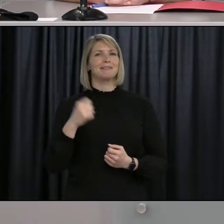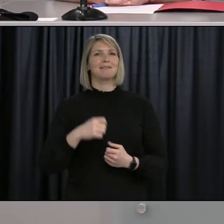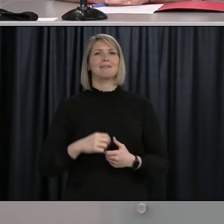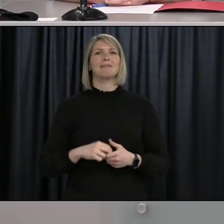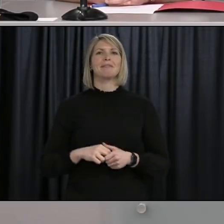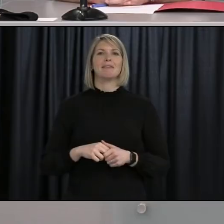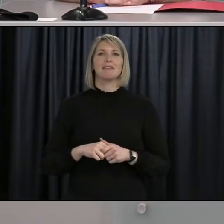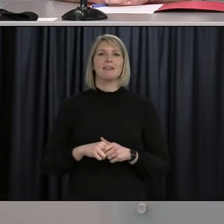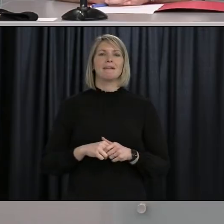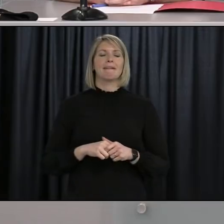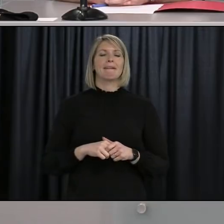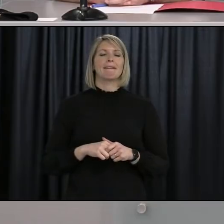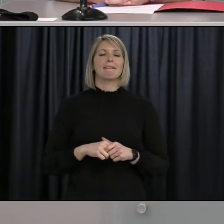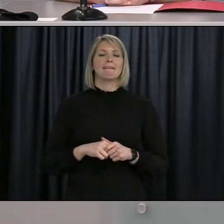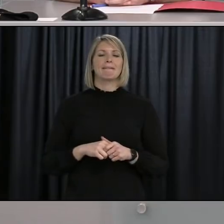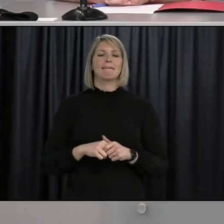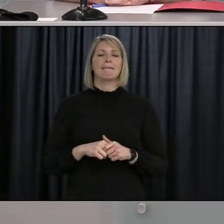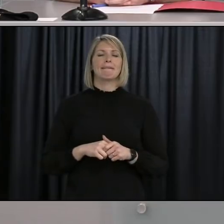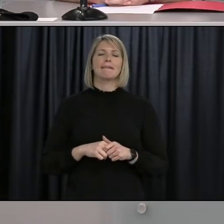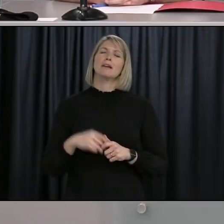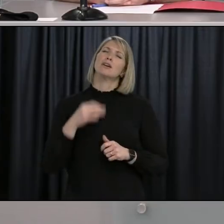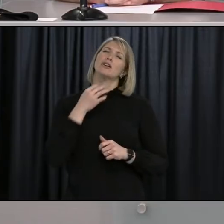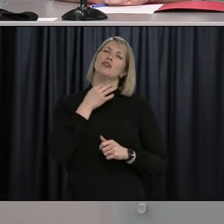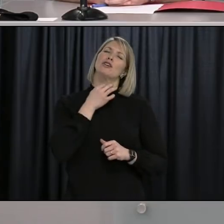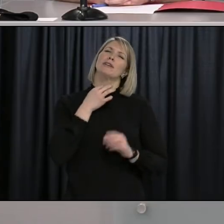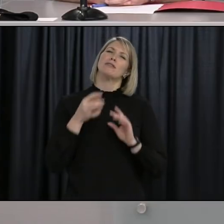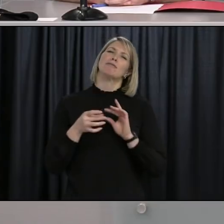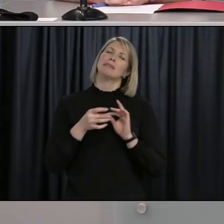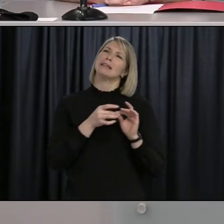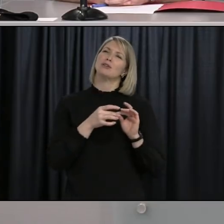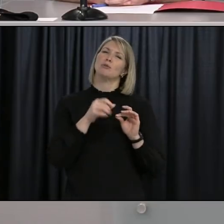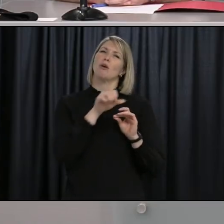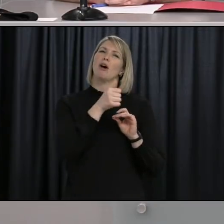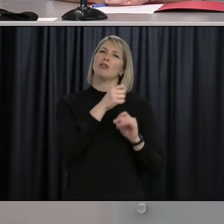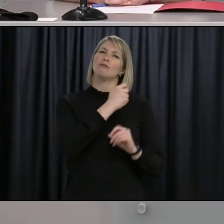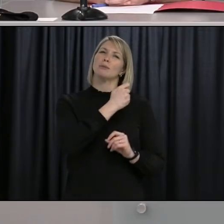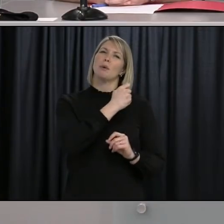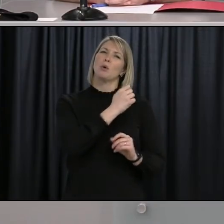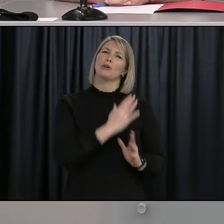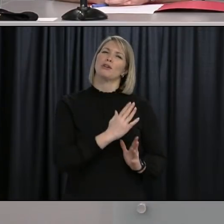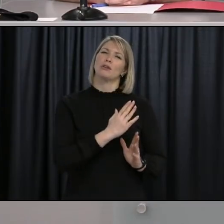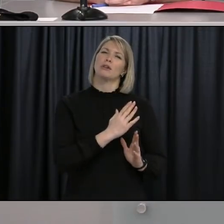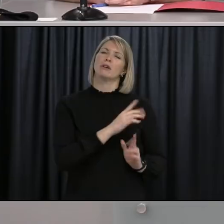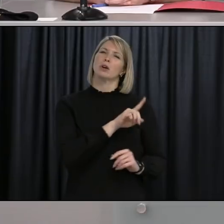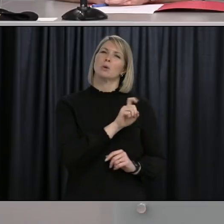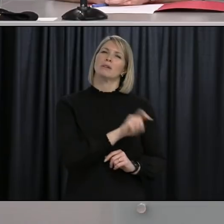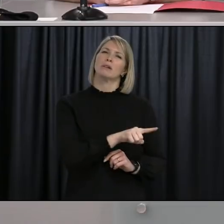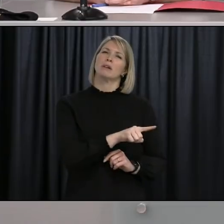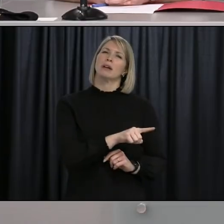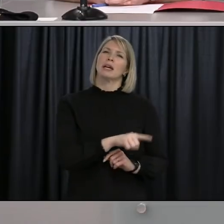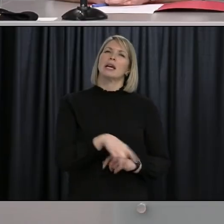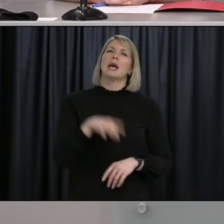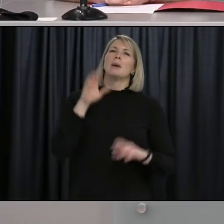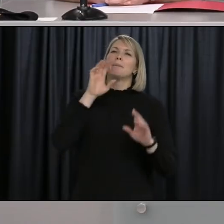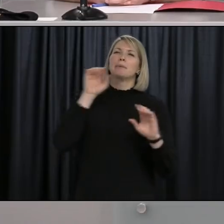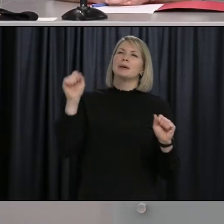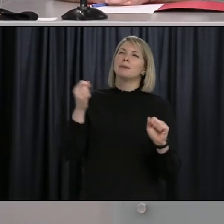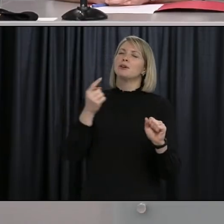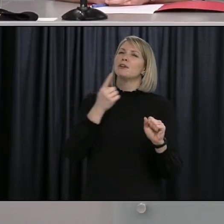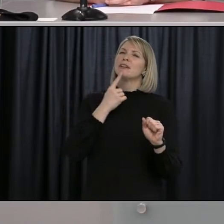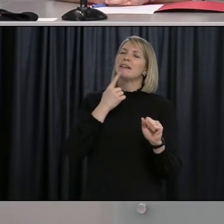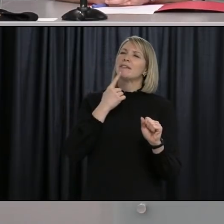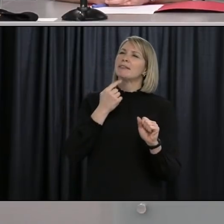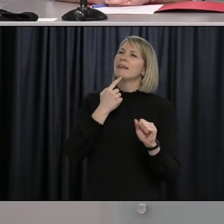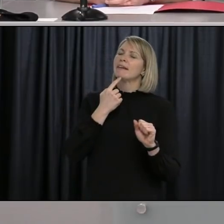just like to pick up on Peter Jackson's question again. Premier, you said that there's nothing you could have done, and that I understand